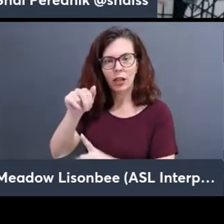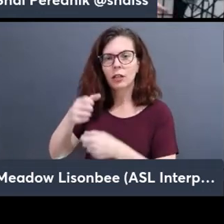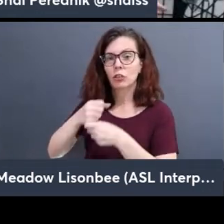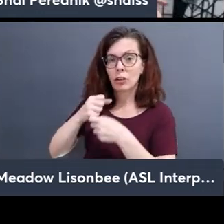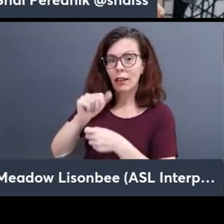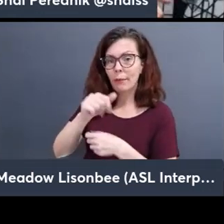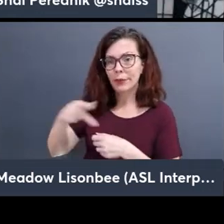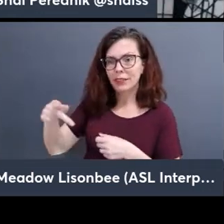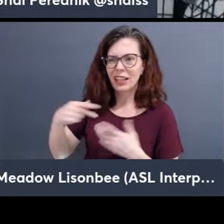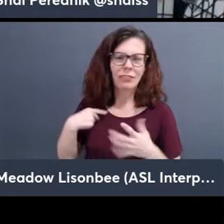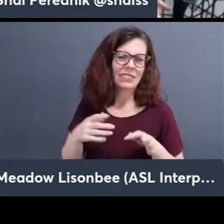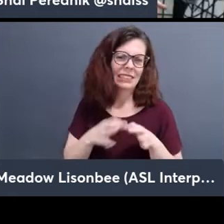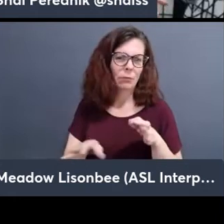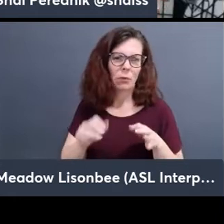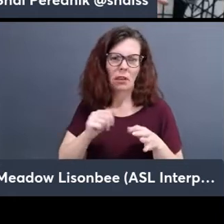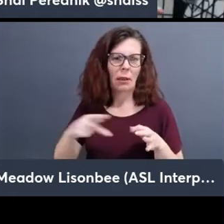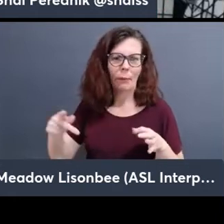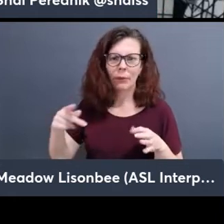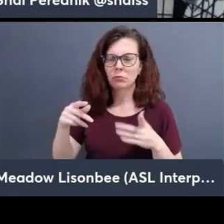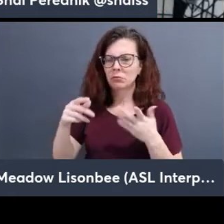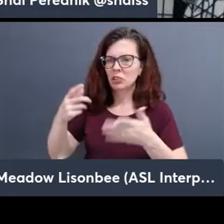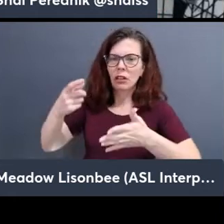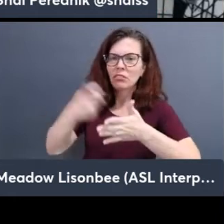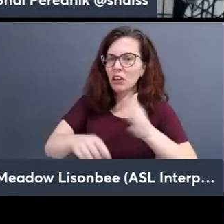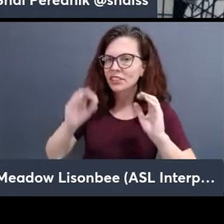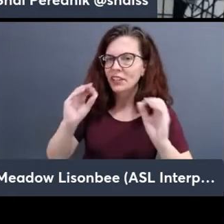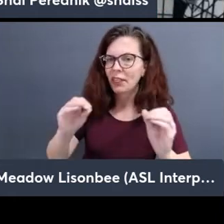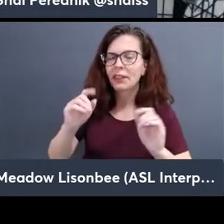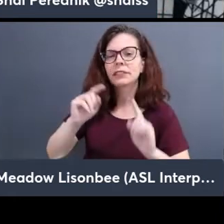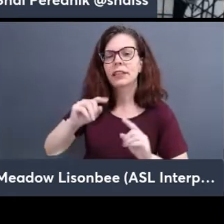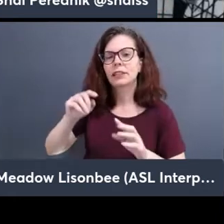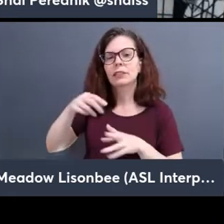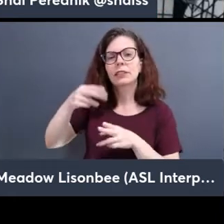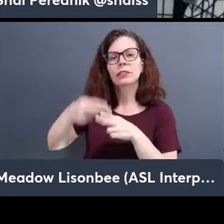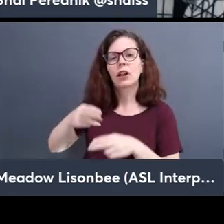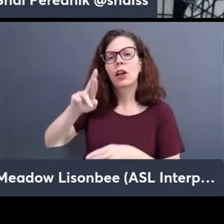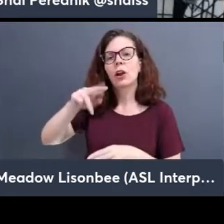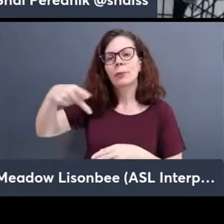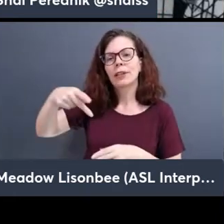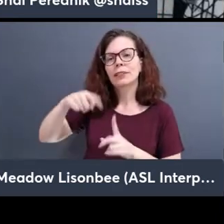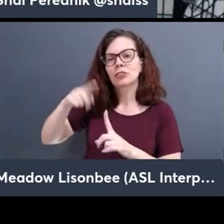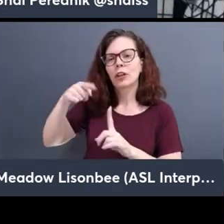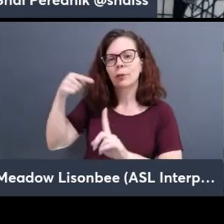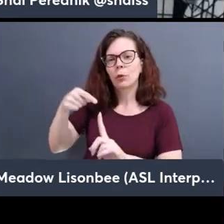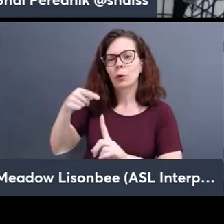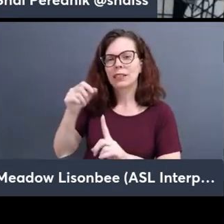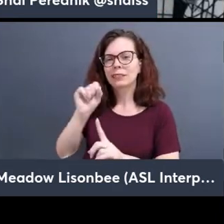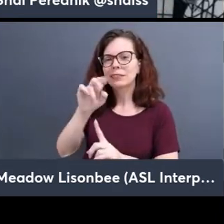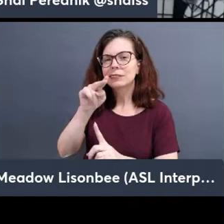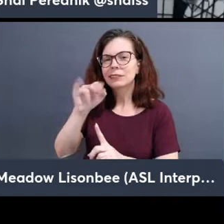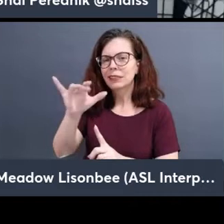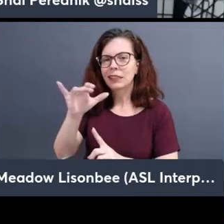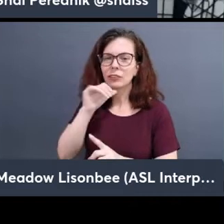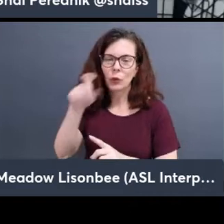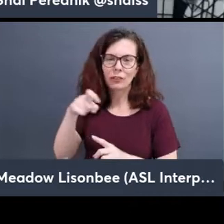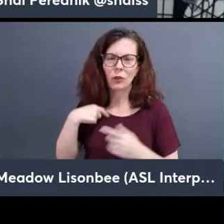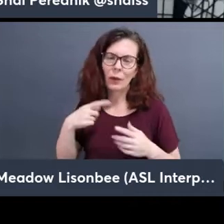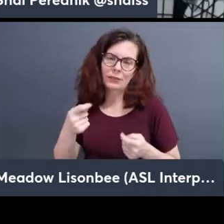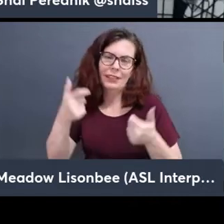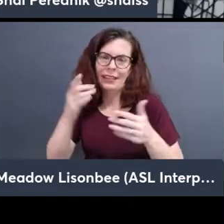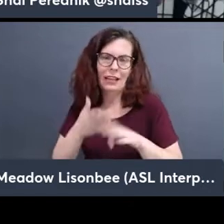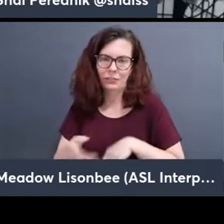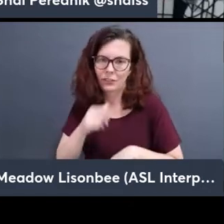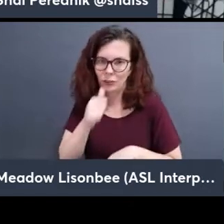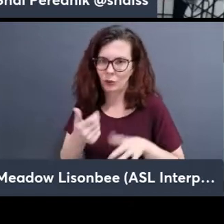simple application, and you can do this with a free account called RP Checkpoint Sync. Doesn't have to do anything. I'm going to delete it after this, so don't even try to copy the key